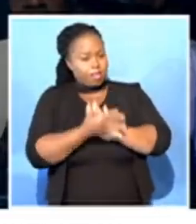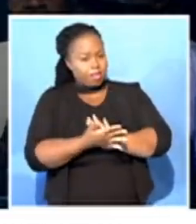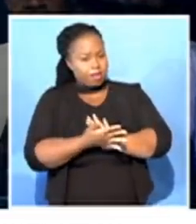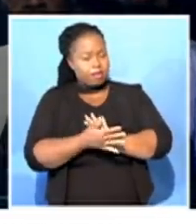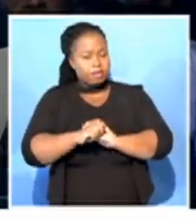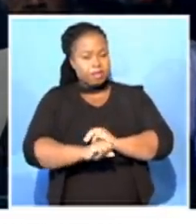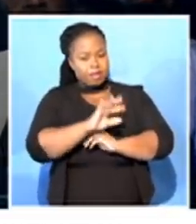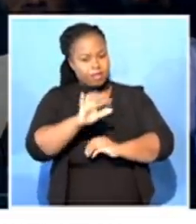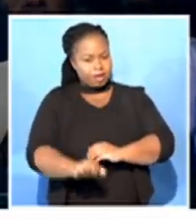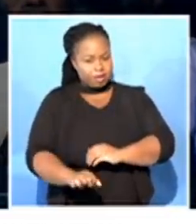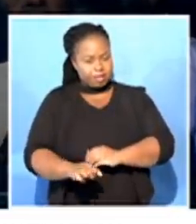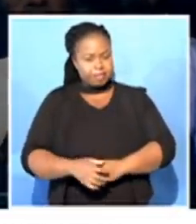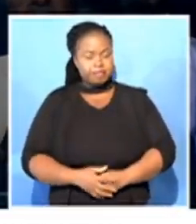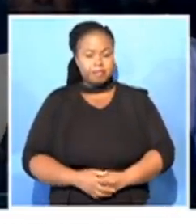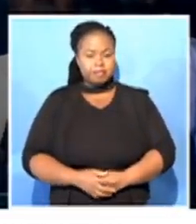all that may harm it